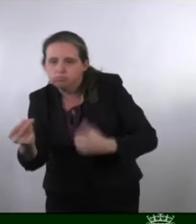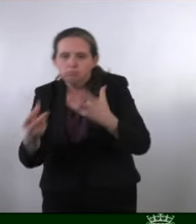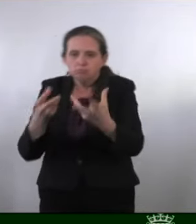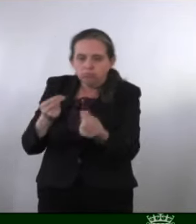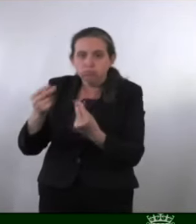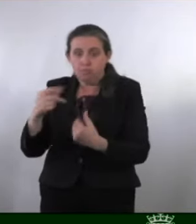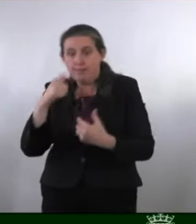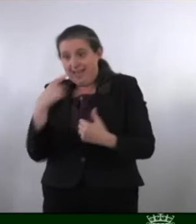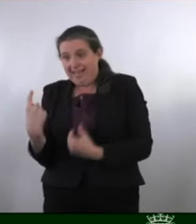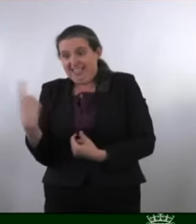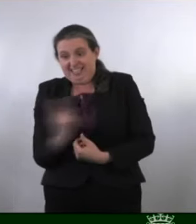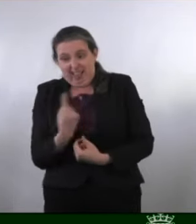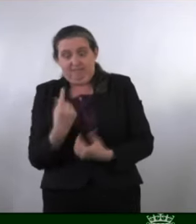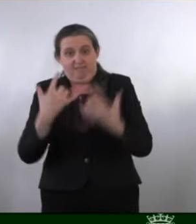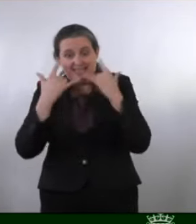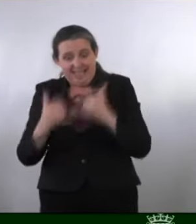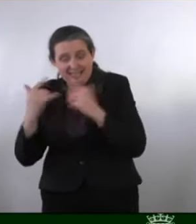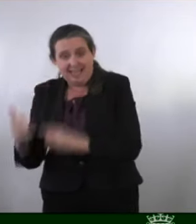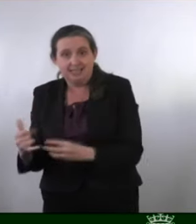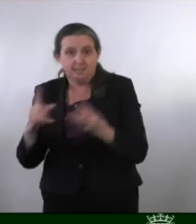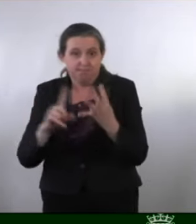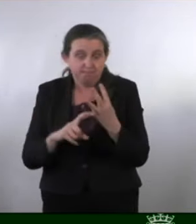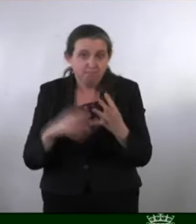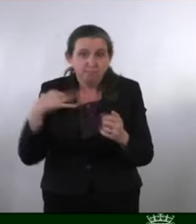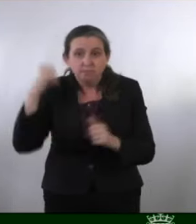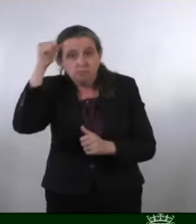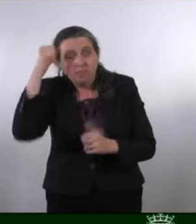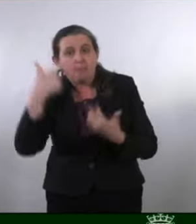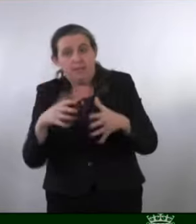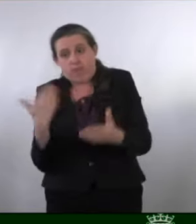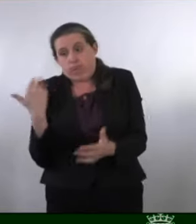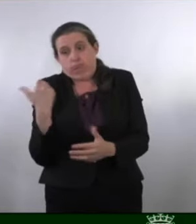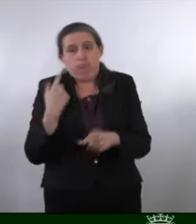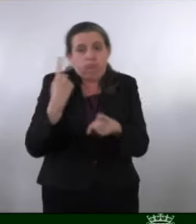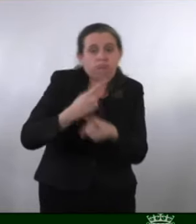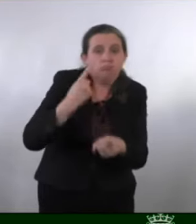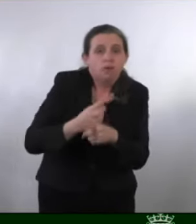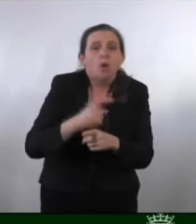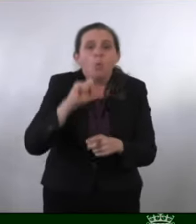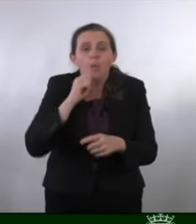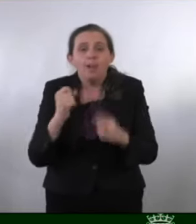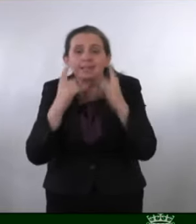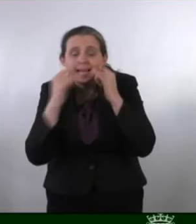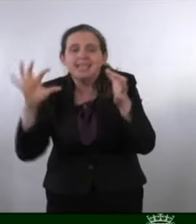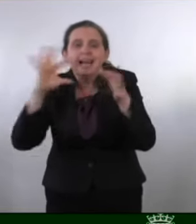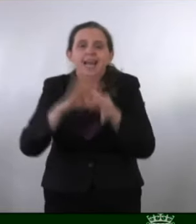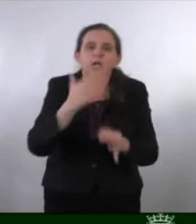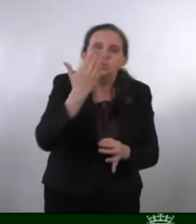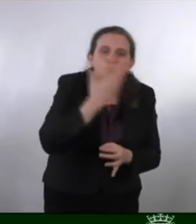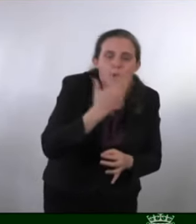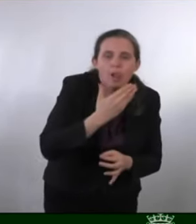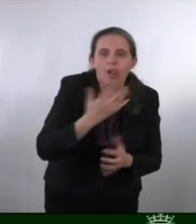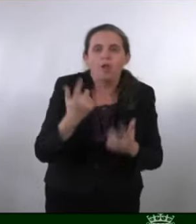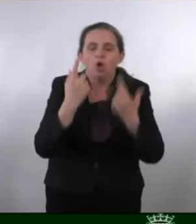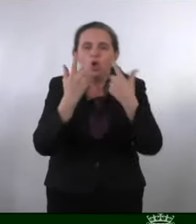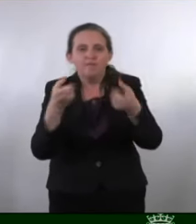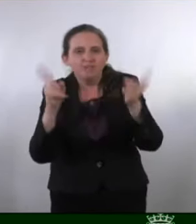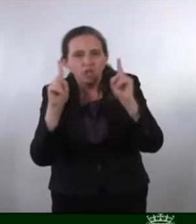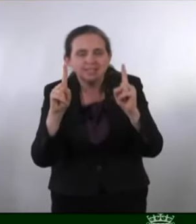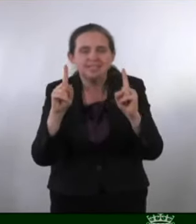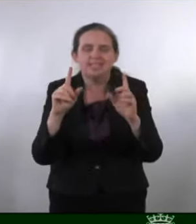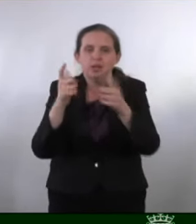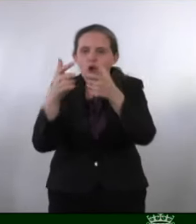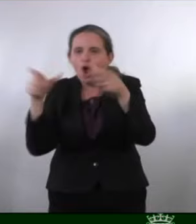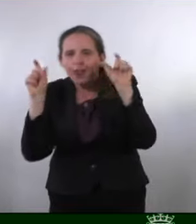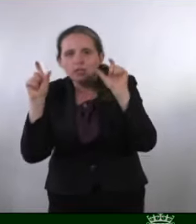using testing, as the House knows, to help schools and universities stay open, and testing will enable students to know they can